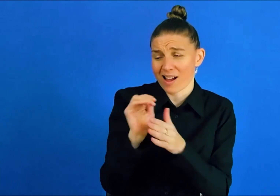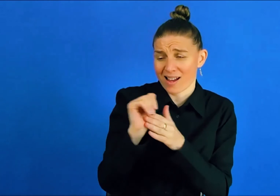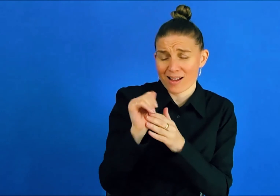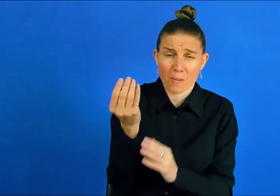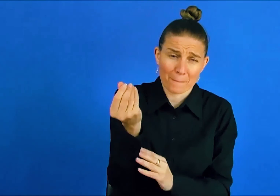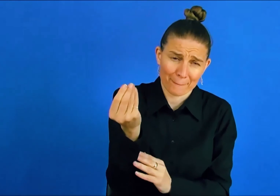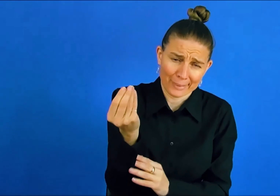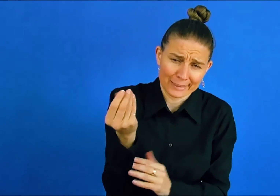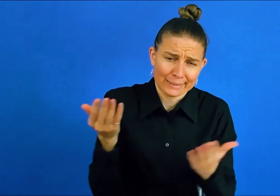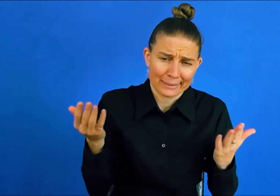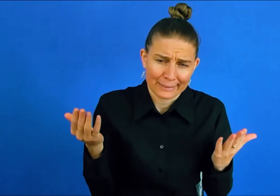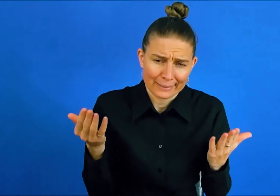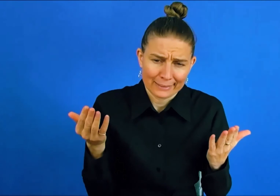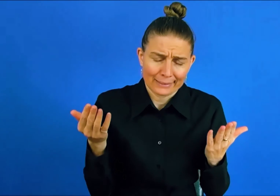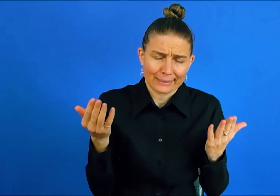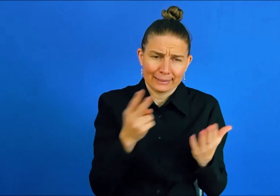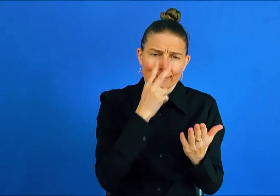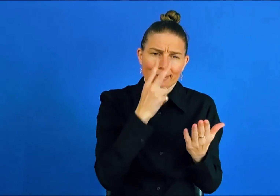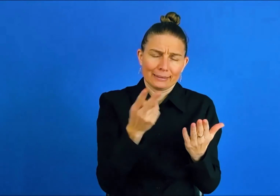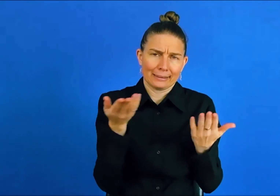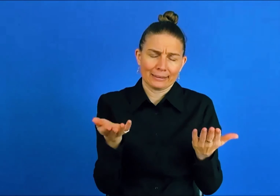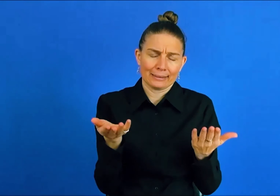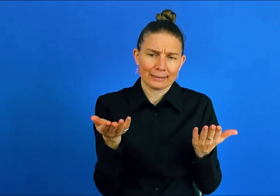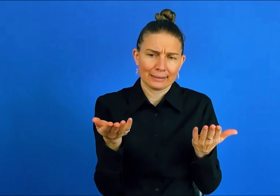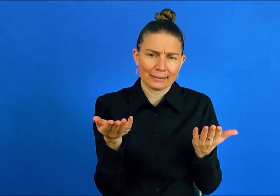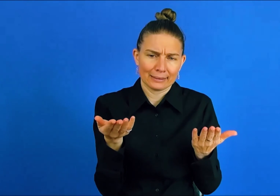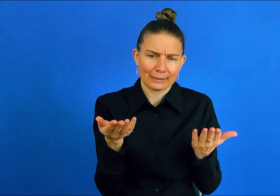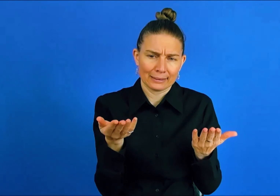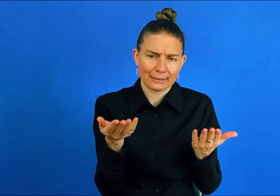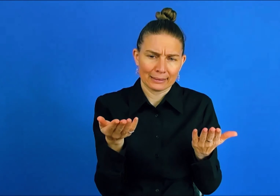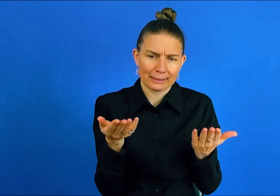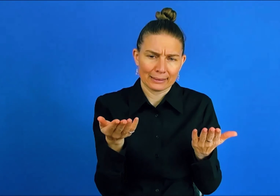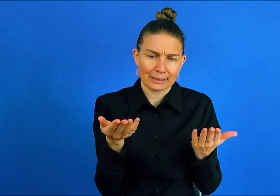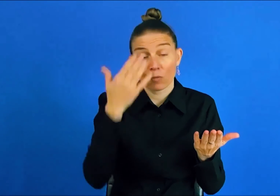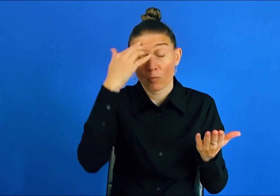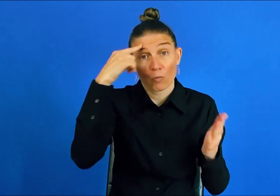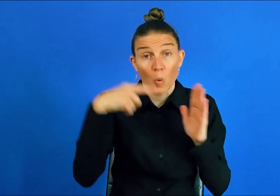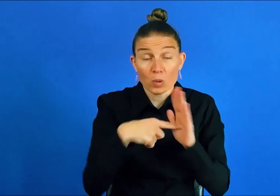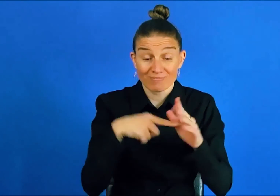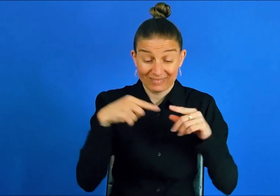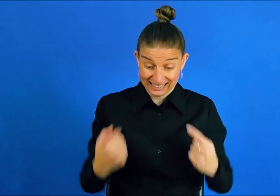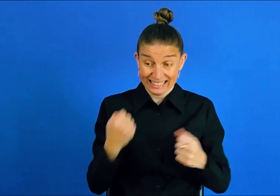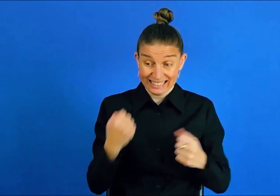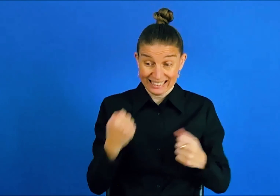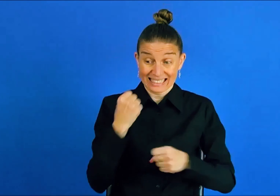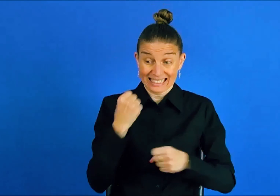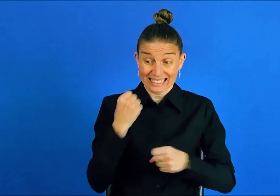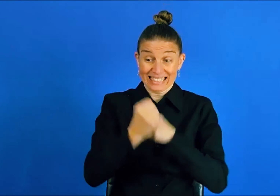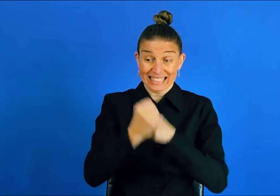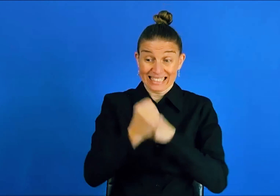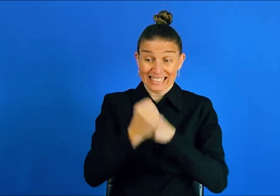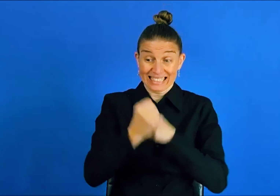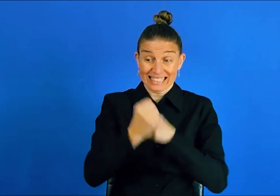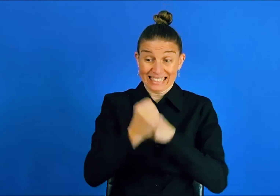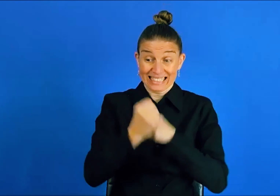that this survey should be done within this year. I know the COVID pandemic is